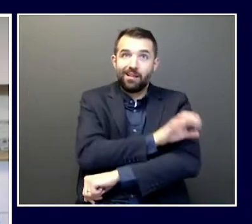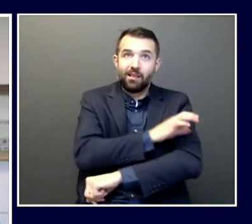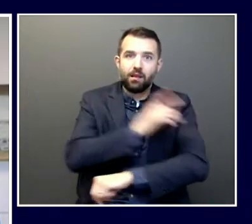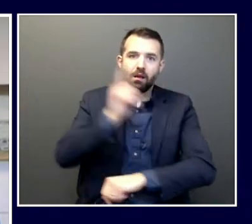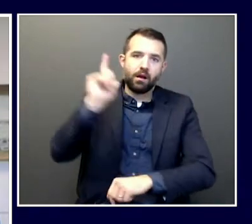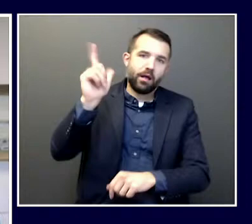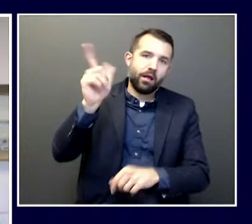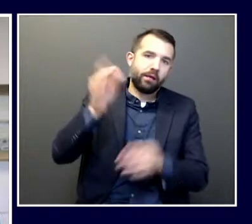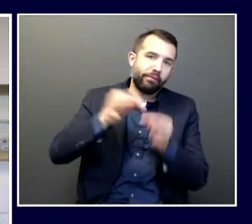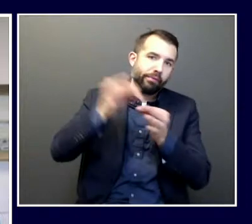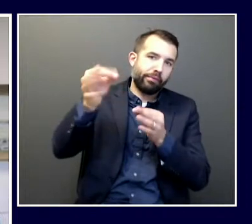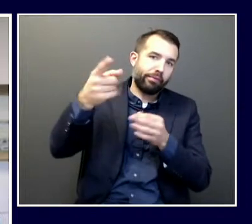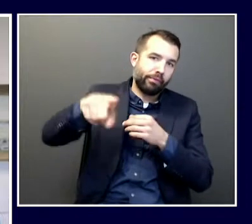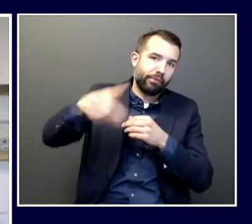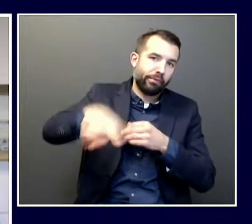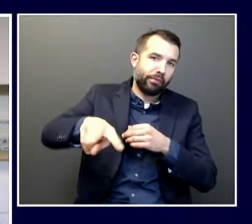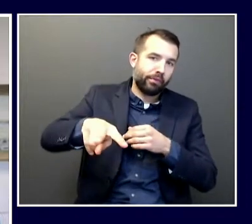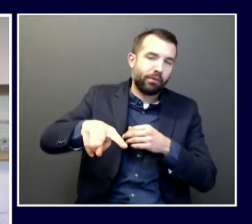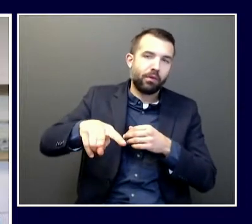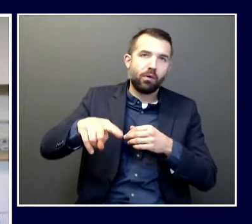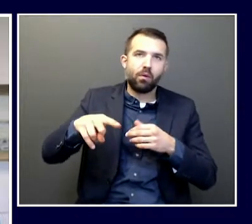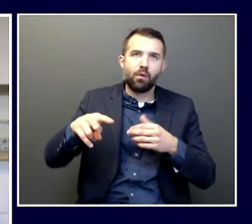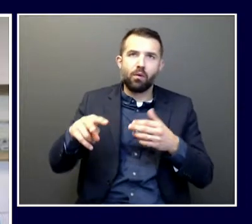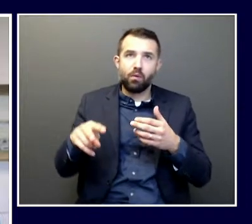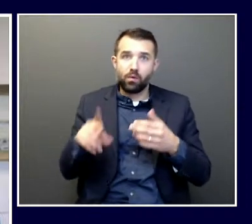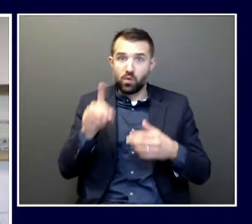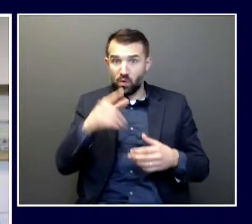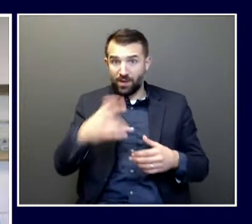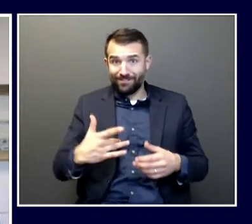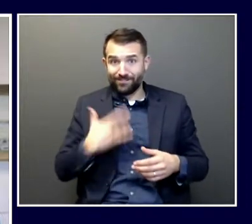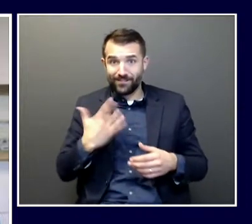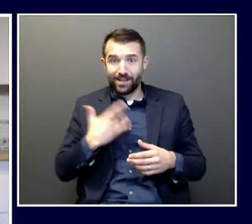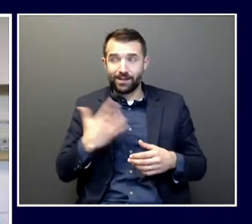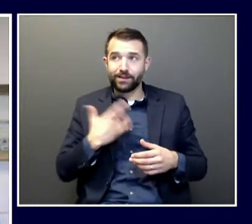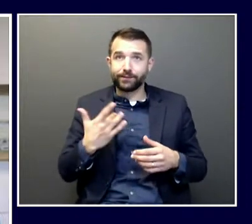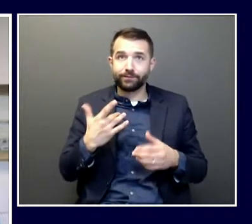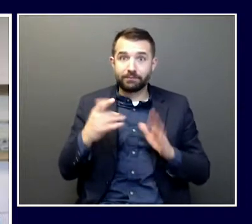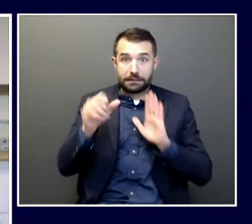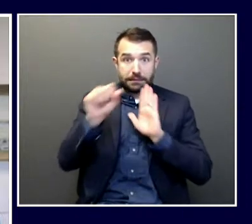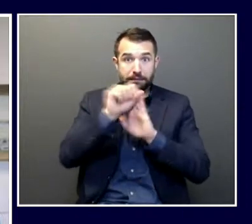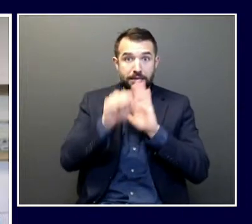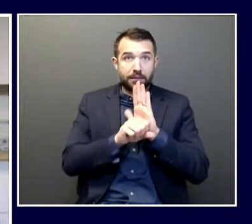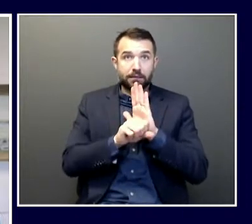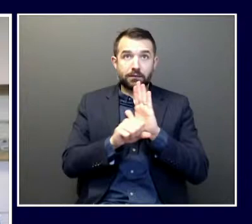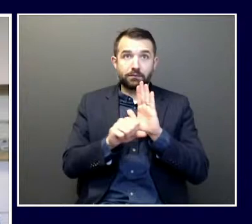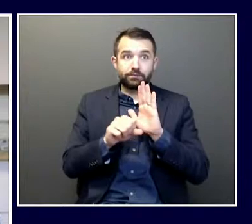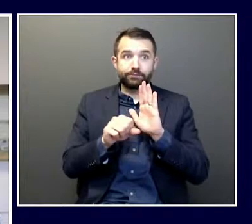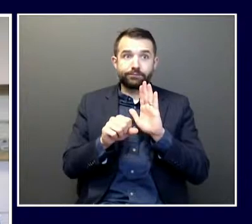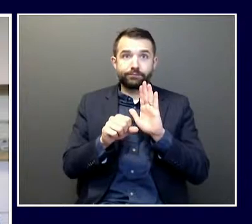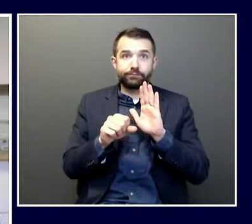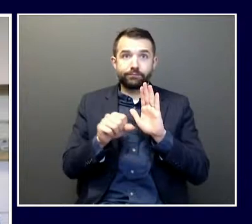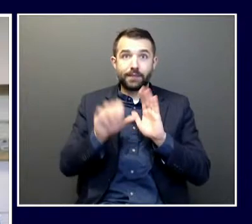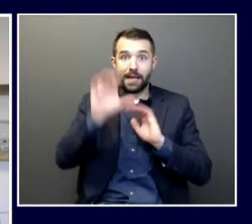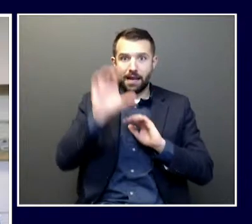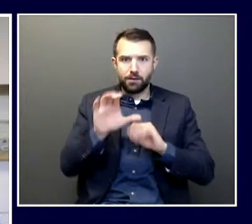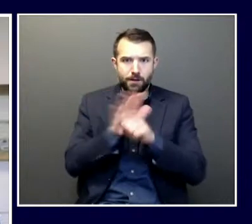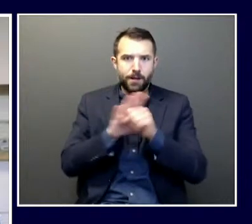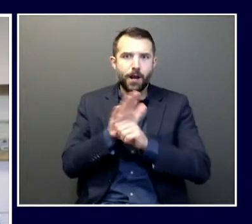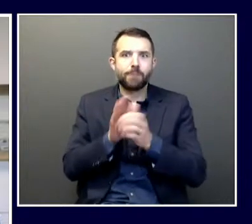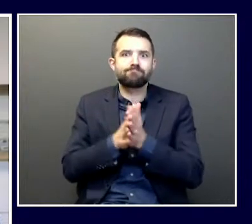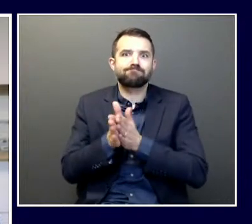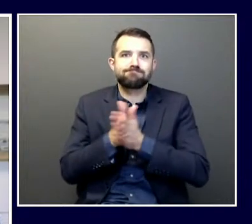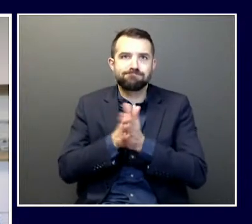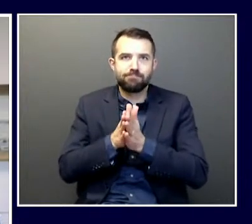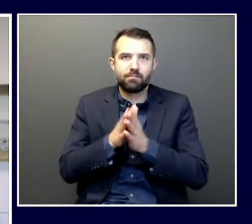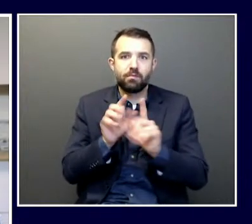anything in terms of overall vaccination for or interest ages kids 5 to 11?